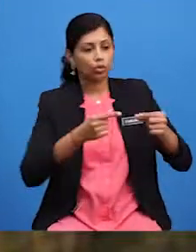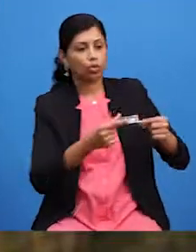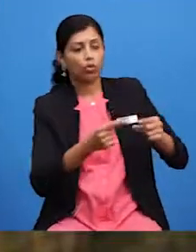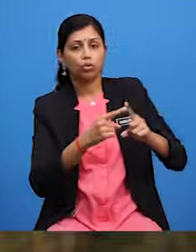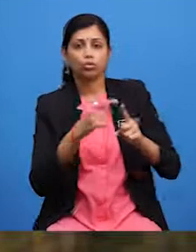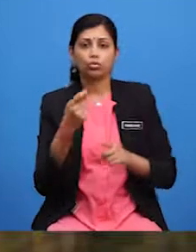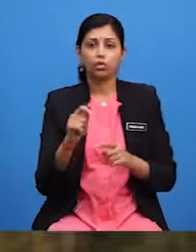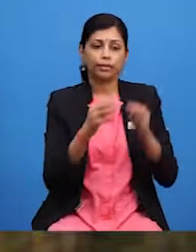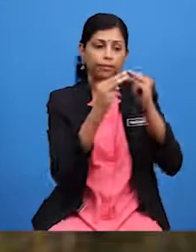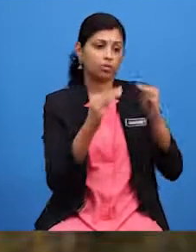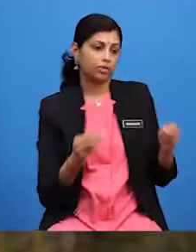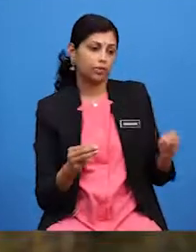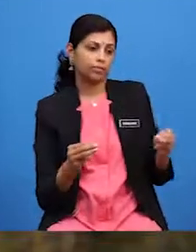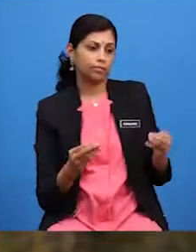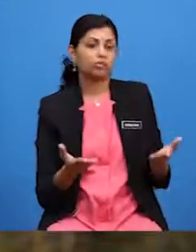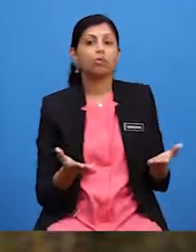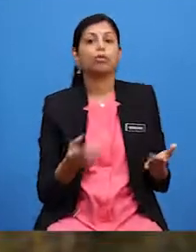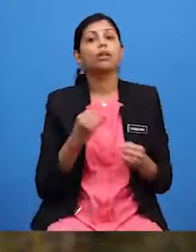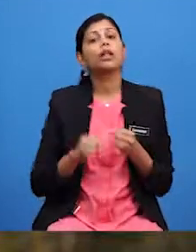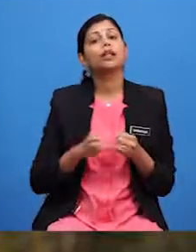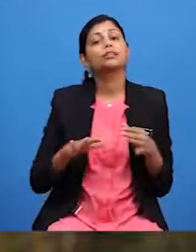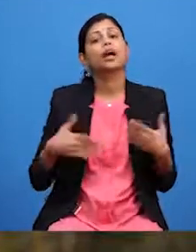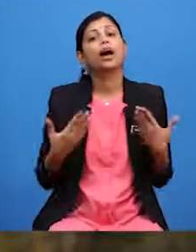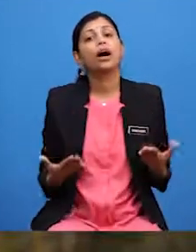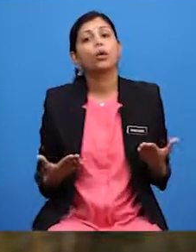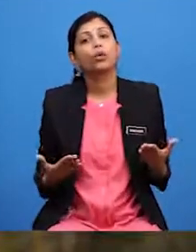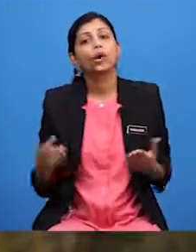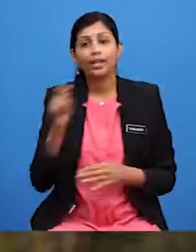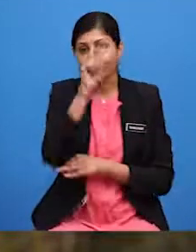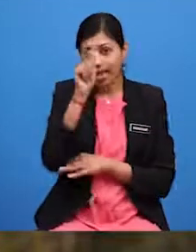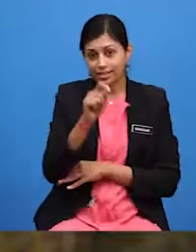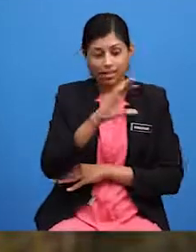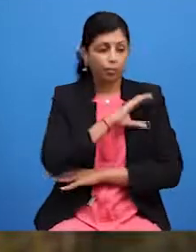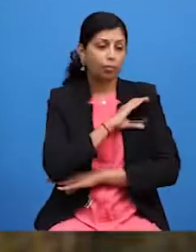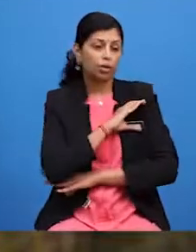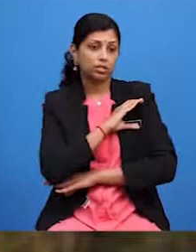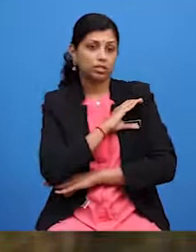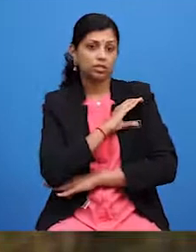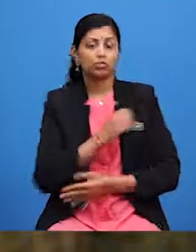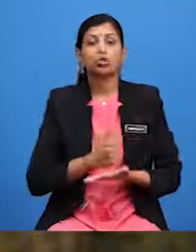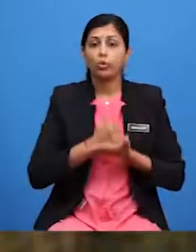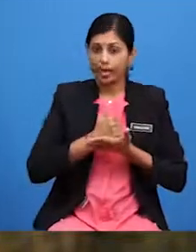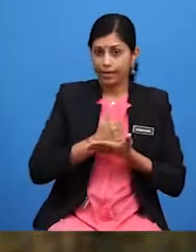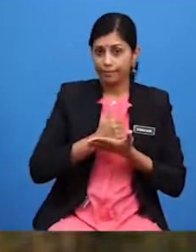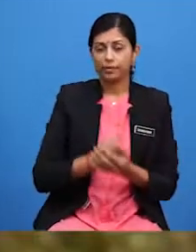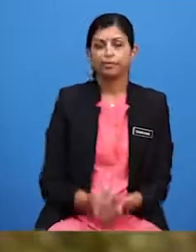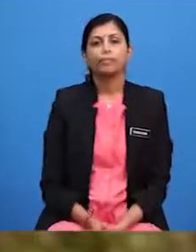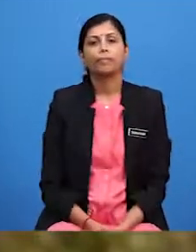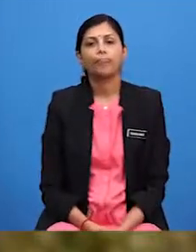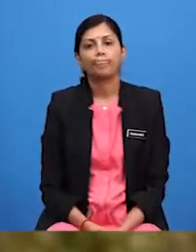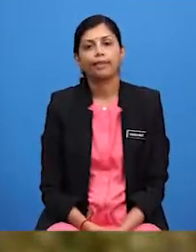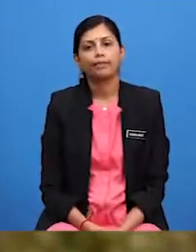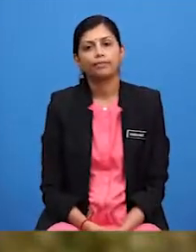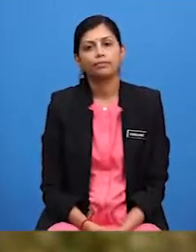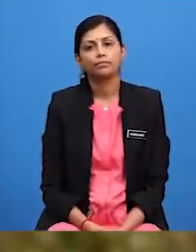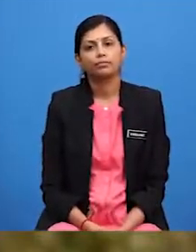only one choice: to go to the police officer to get the directions that she wanted.